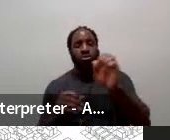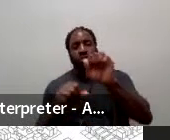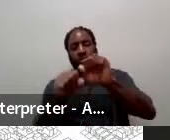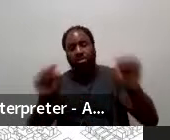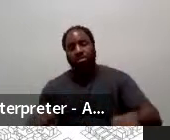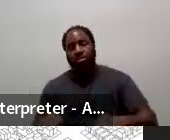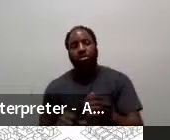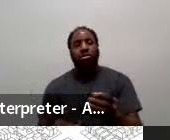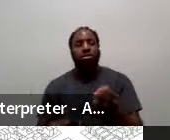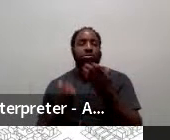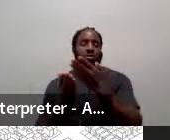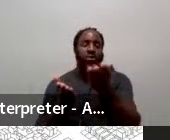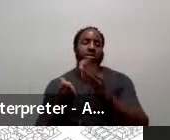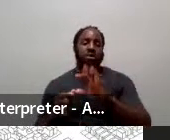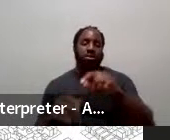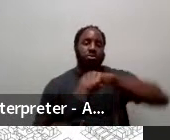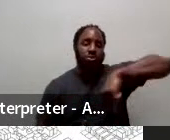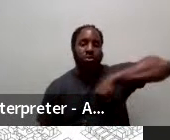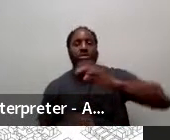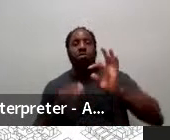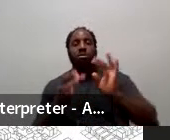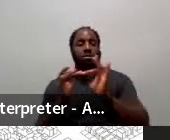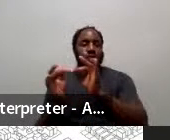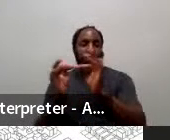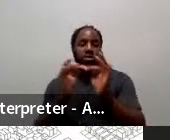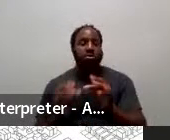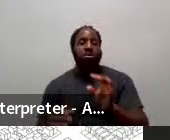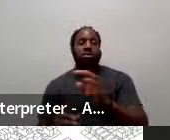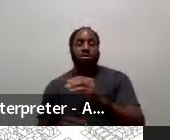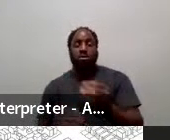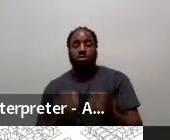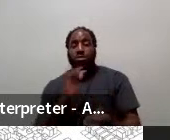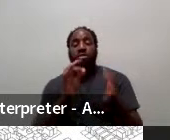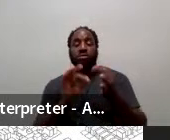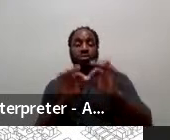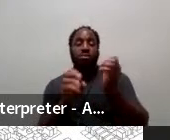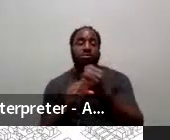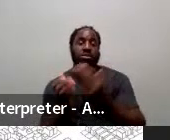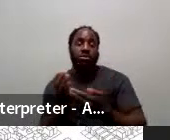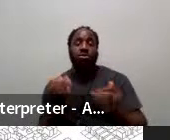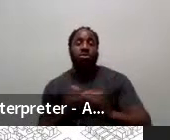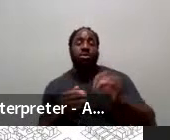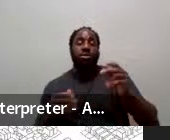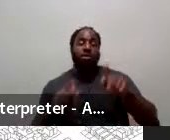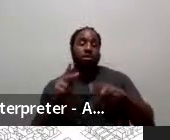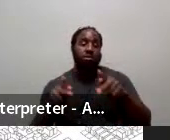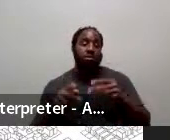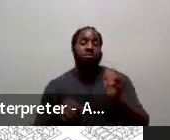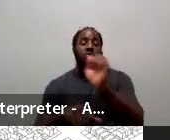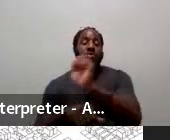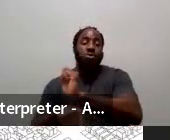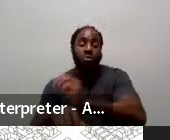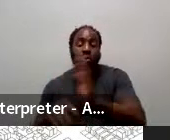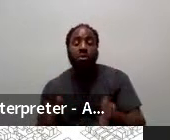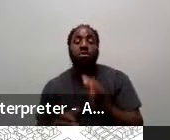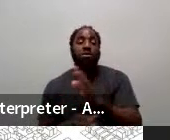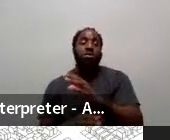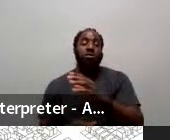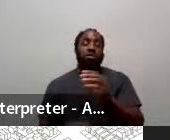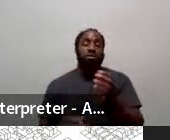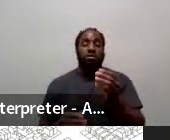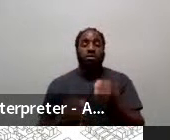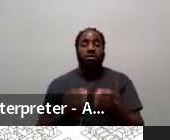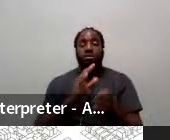quality network of open spaces and public pathways will be essential to making sure that residents, workers, and visitors to the area's